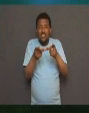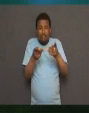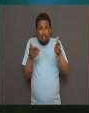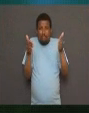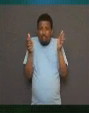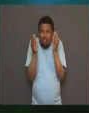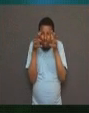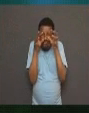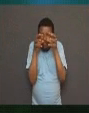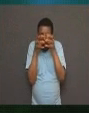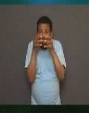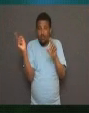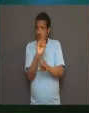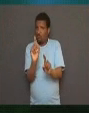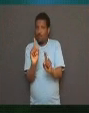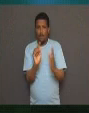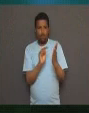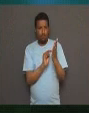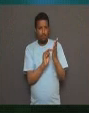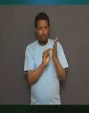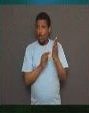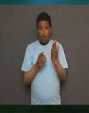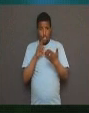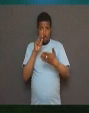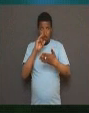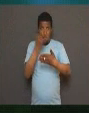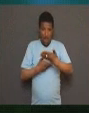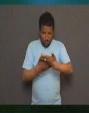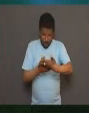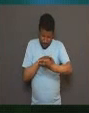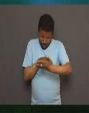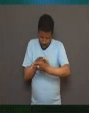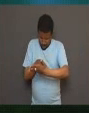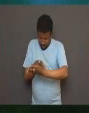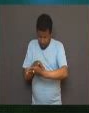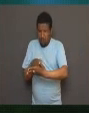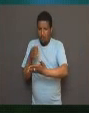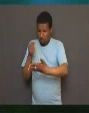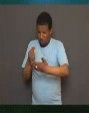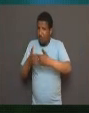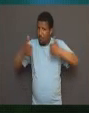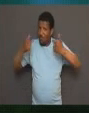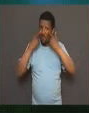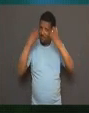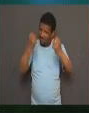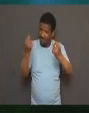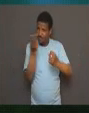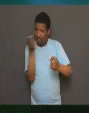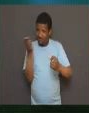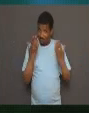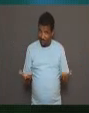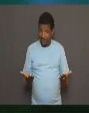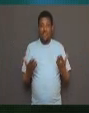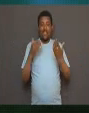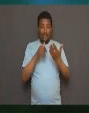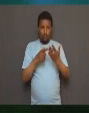close together, or the map reader will be unable to distinguish between them